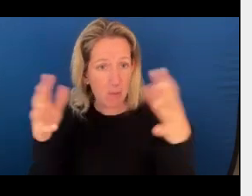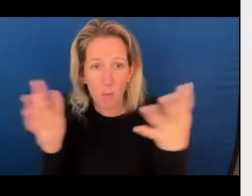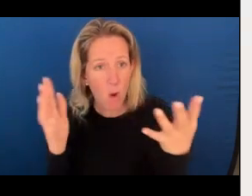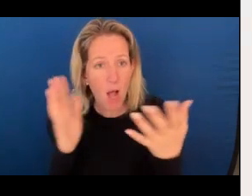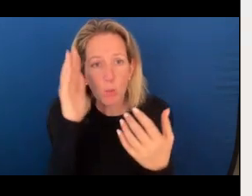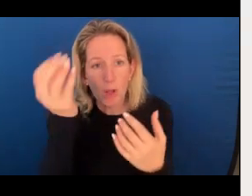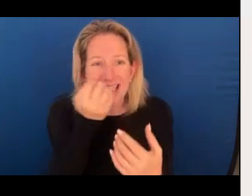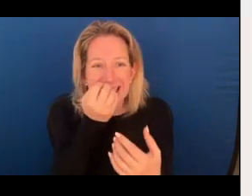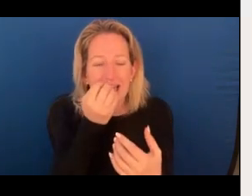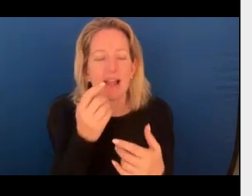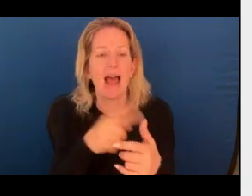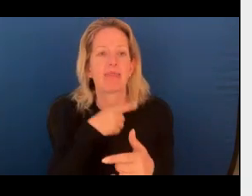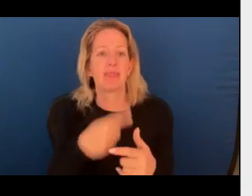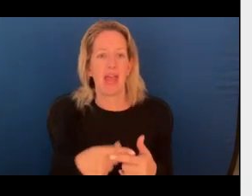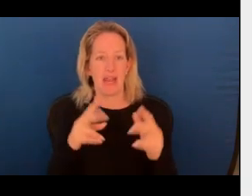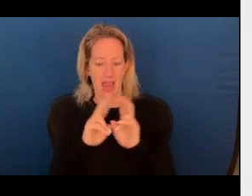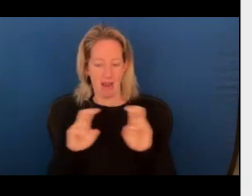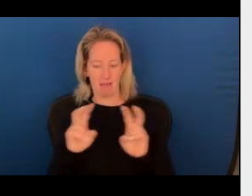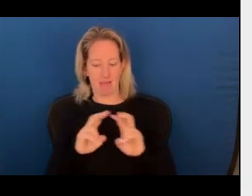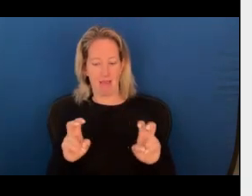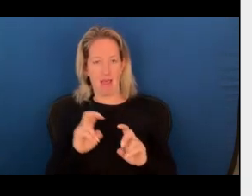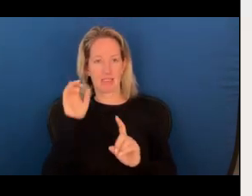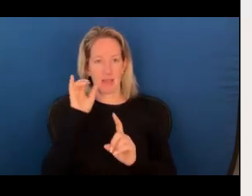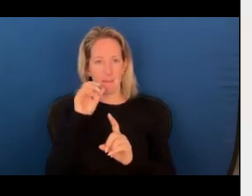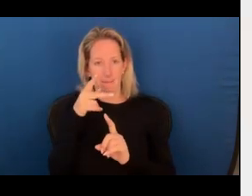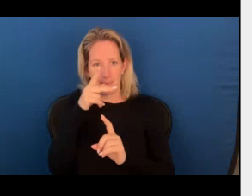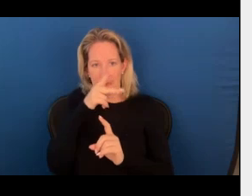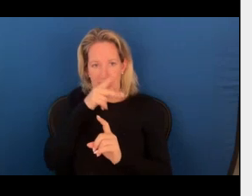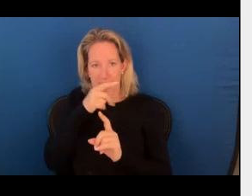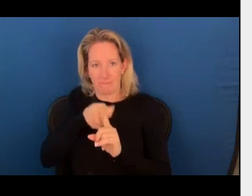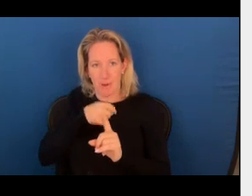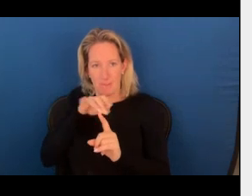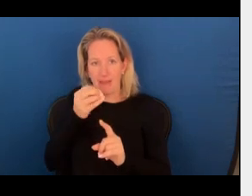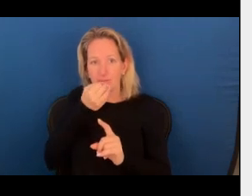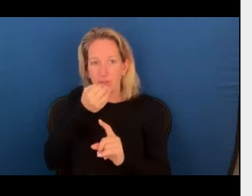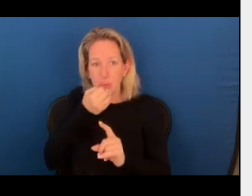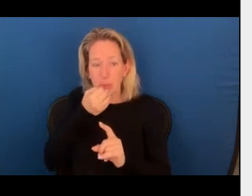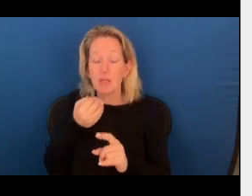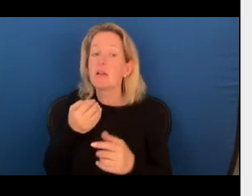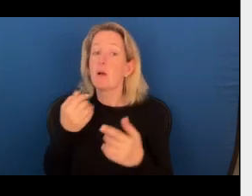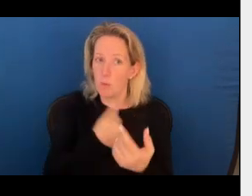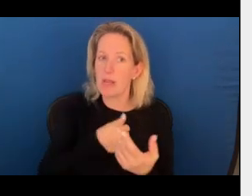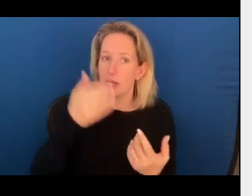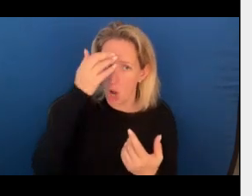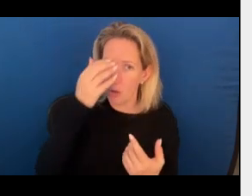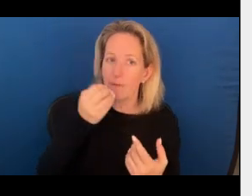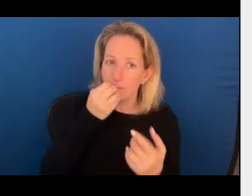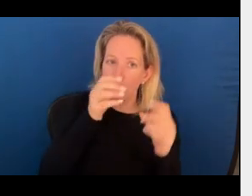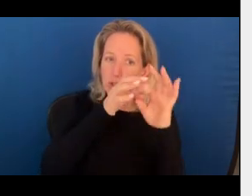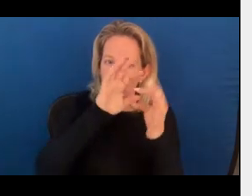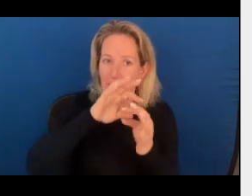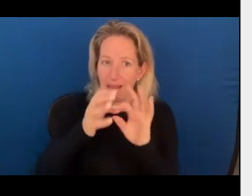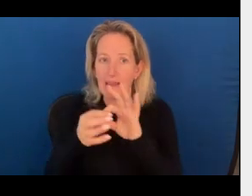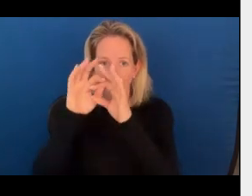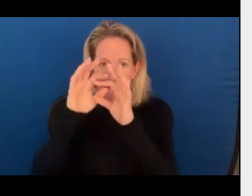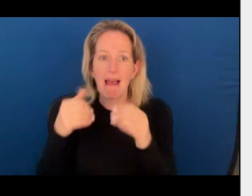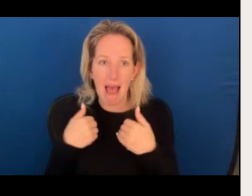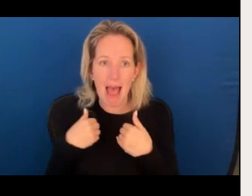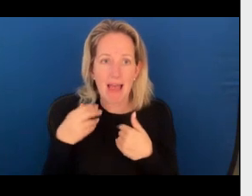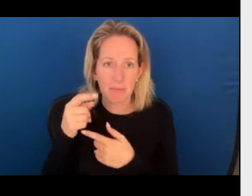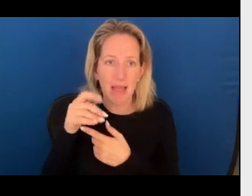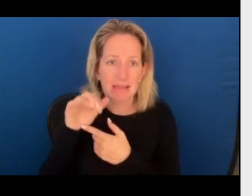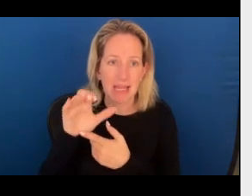of plastics are in that food? Because some of the food chain has plastics in it. We know that now. And so then they determine, okay, you ate this much